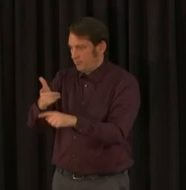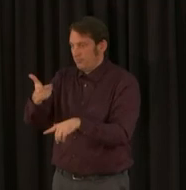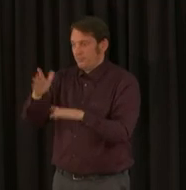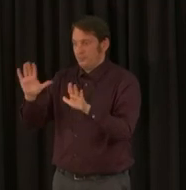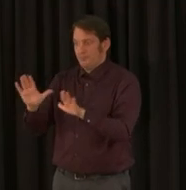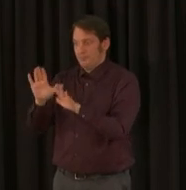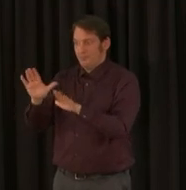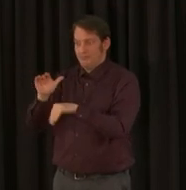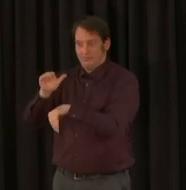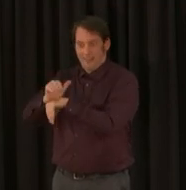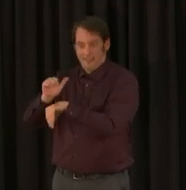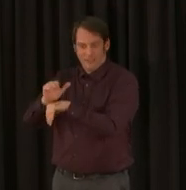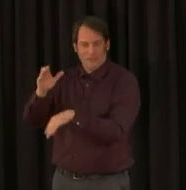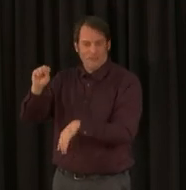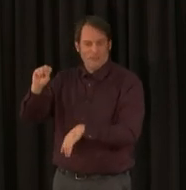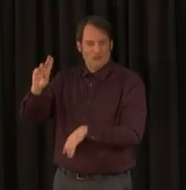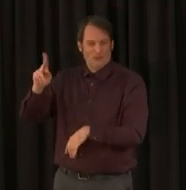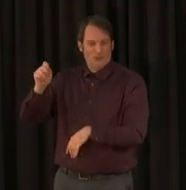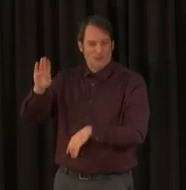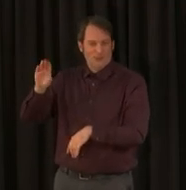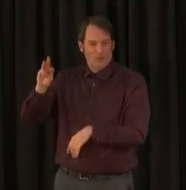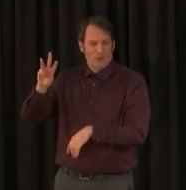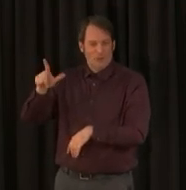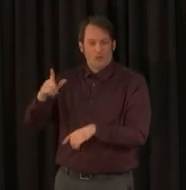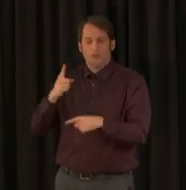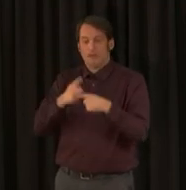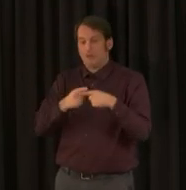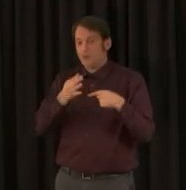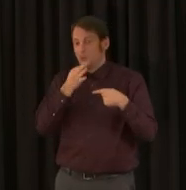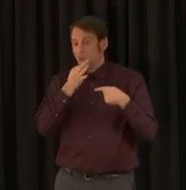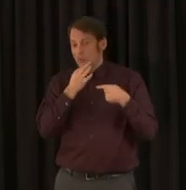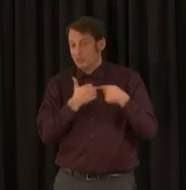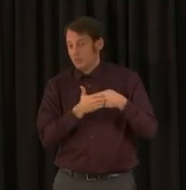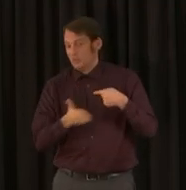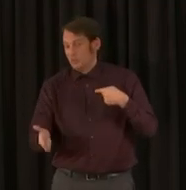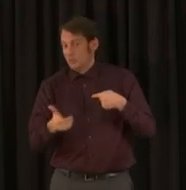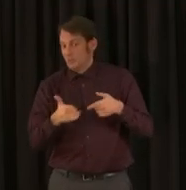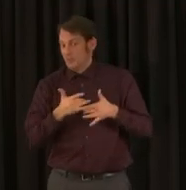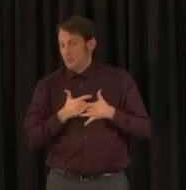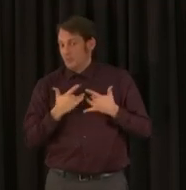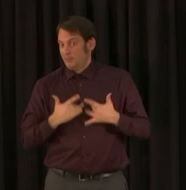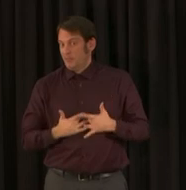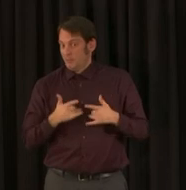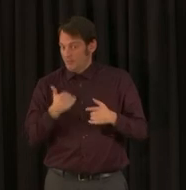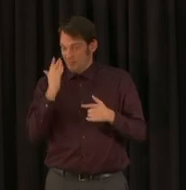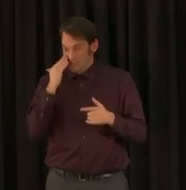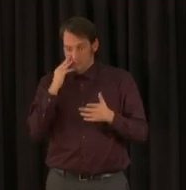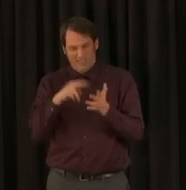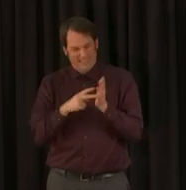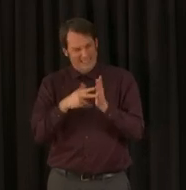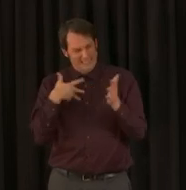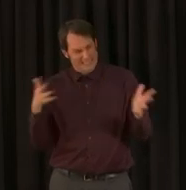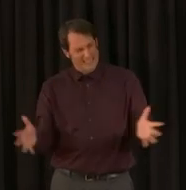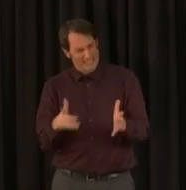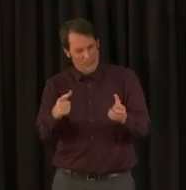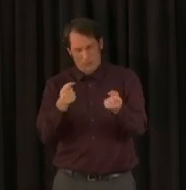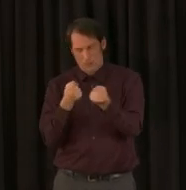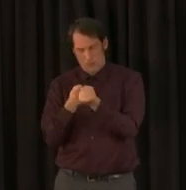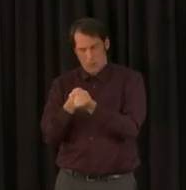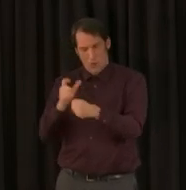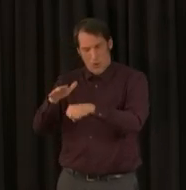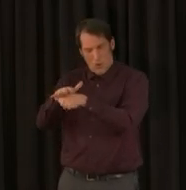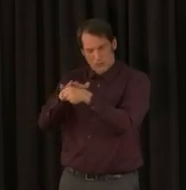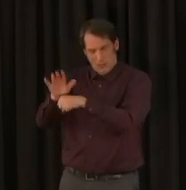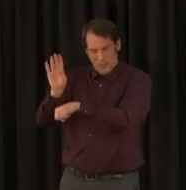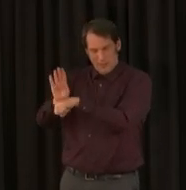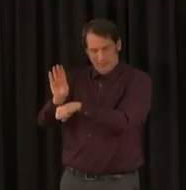enough to be able to treat yourself or treat a loved one, make sure that you shop local. And so we'll look for social media to highlight folks